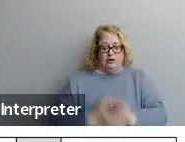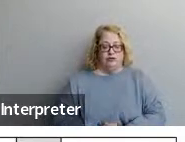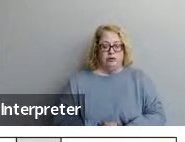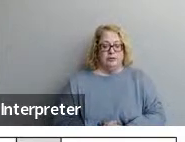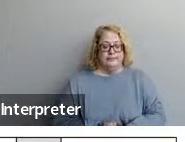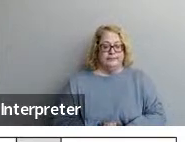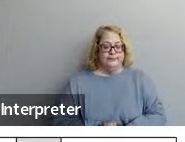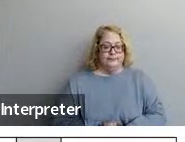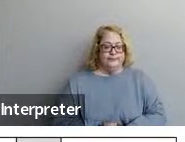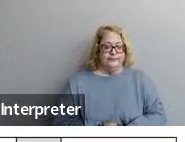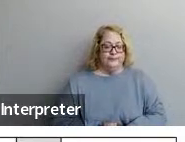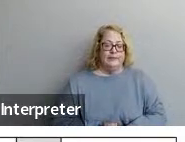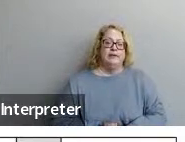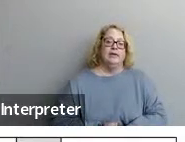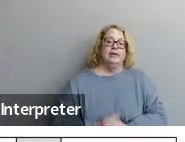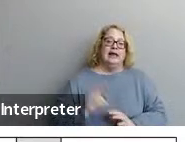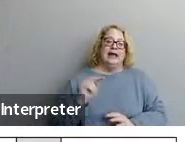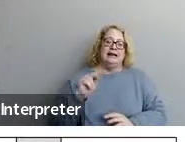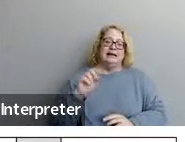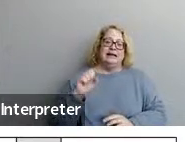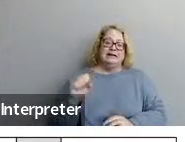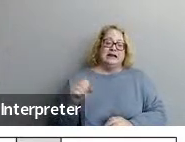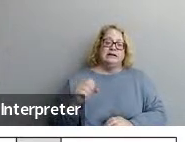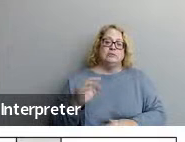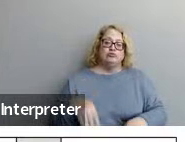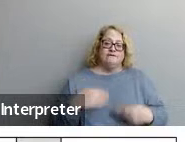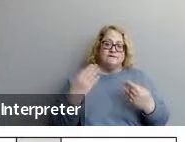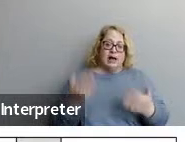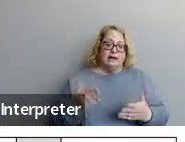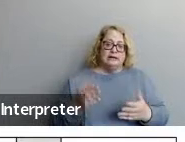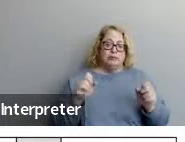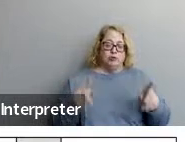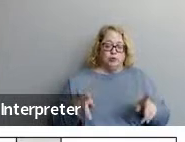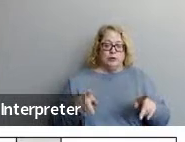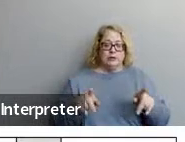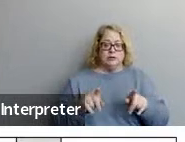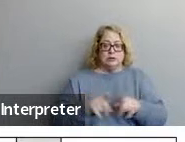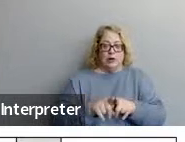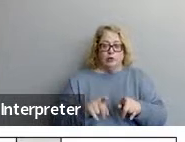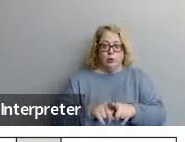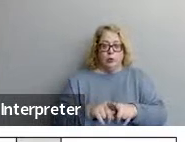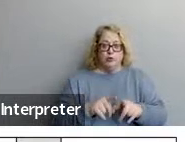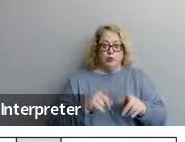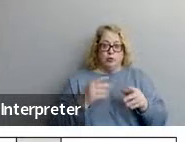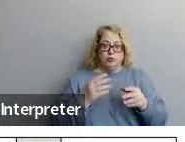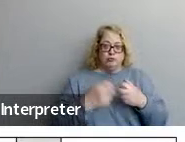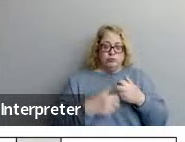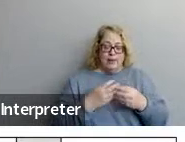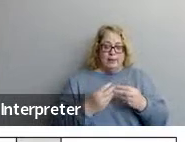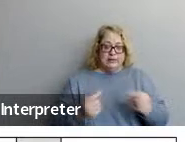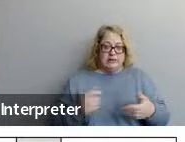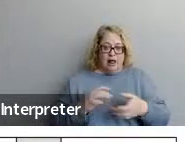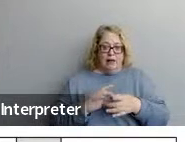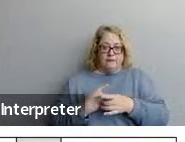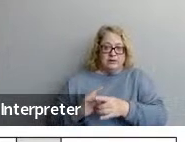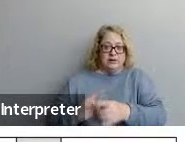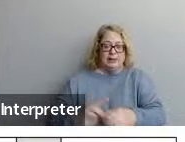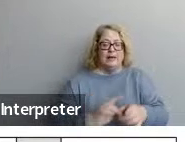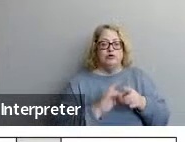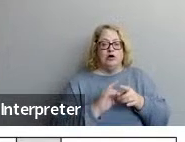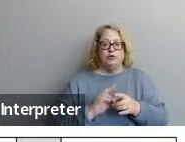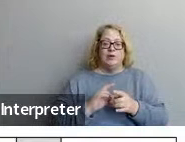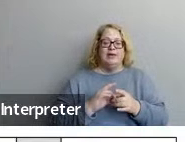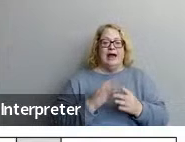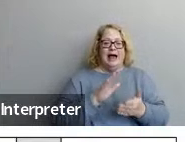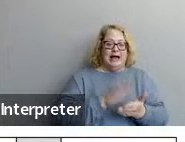MTSS provides opportunities, again, to problem solve collaboratively in the areas of academics, social-emotional, with